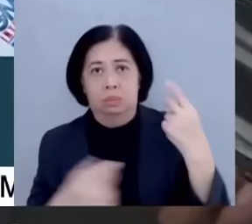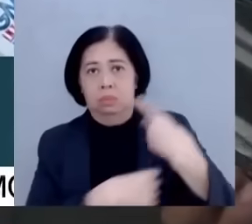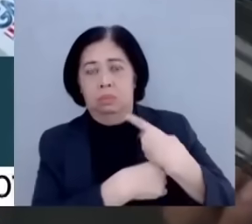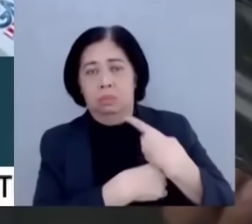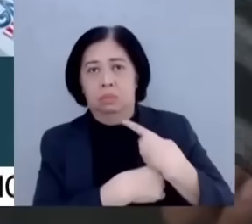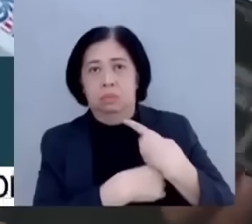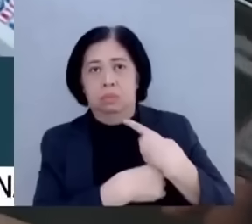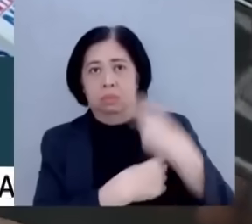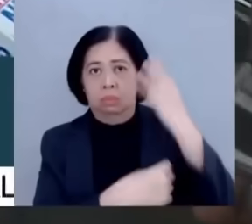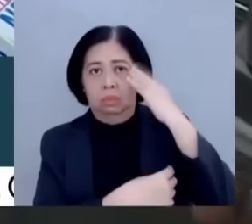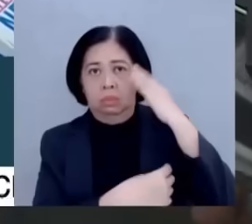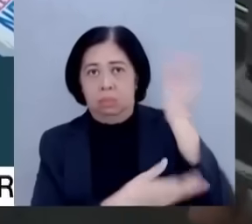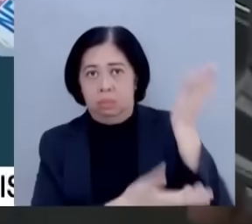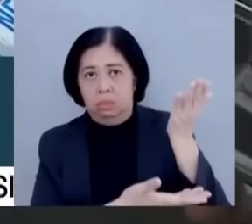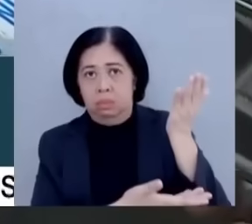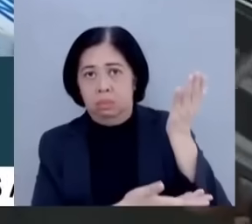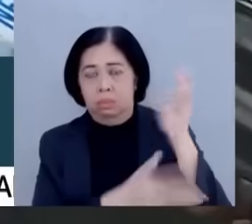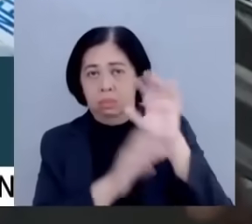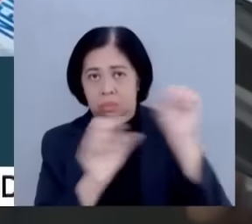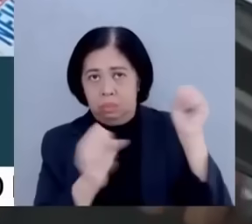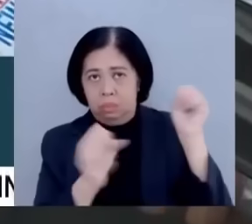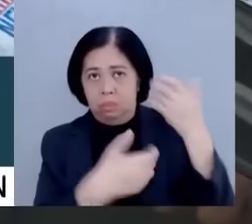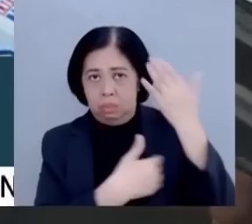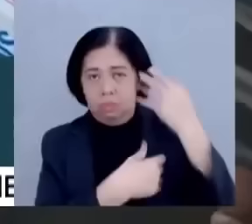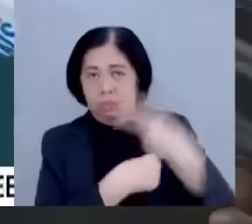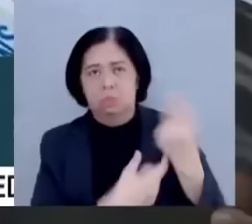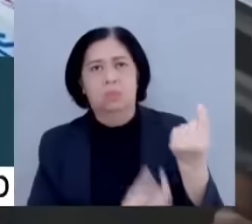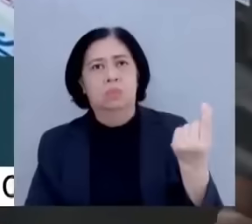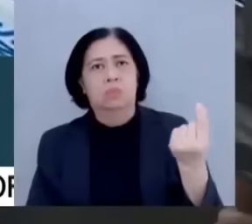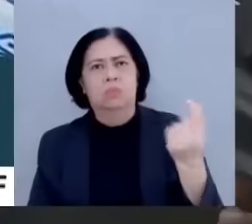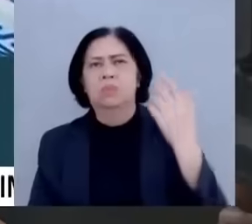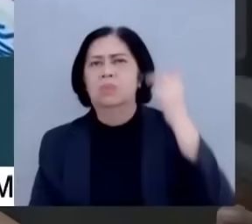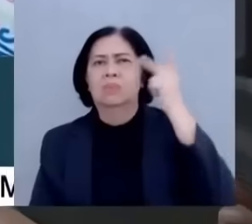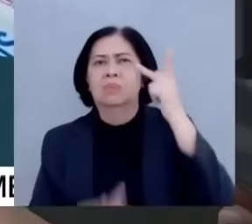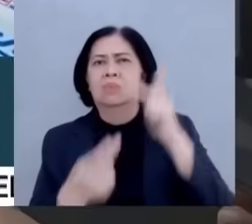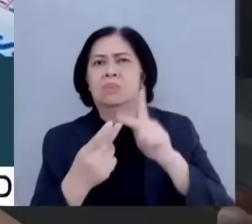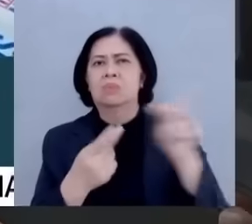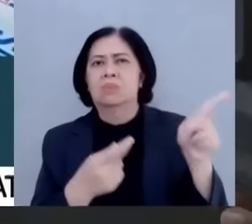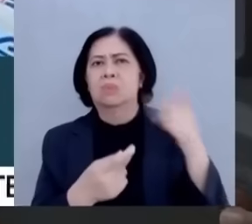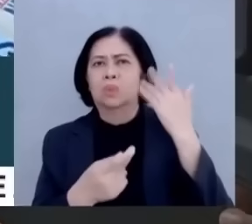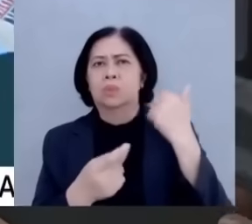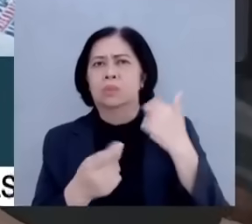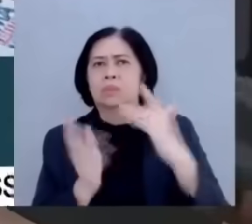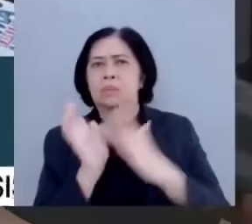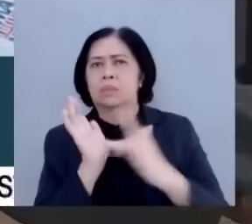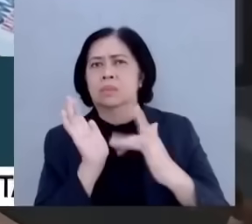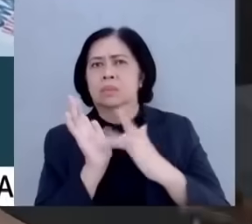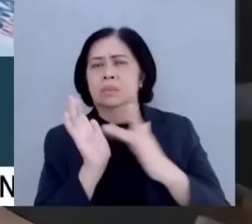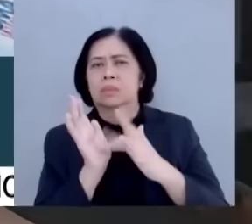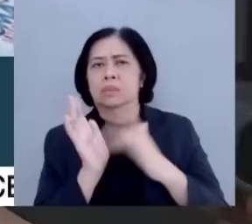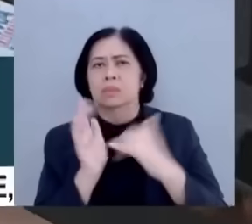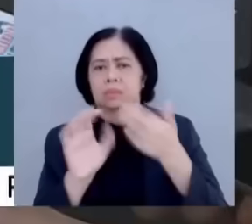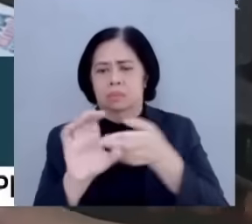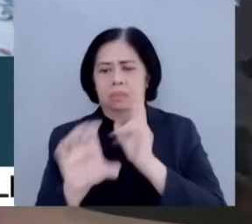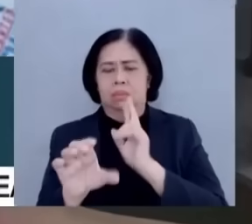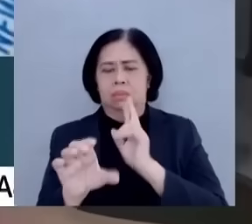alam niya, alam nila. So anong gagawin nila? Anong value ng information sa kanila after ako mag-resign sa